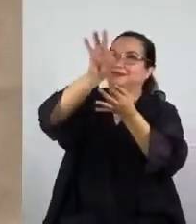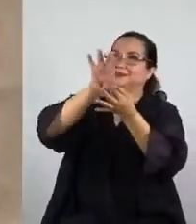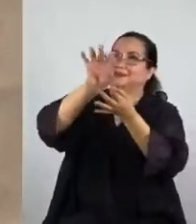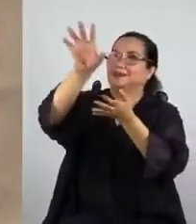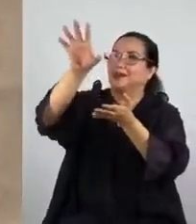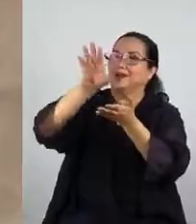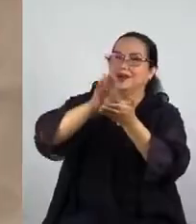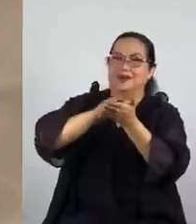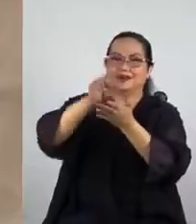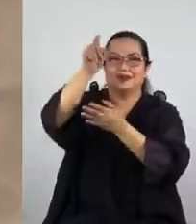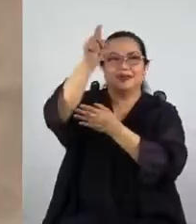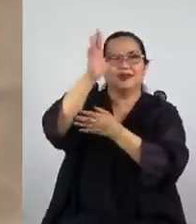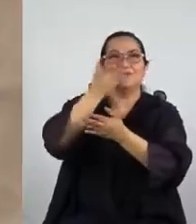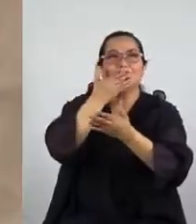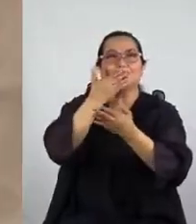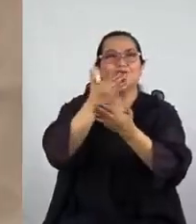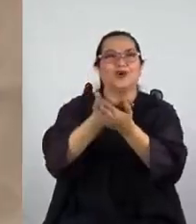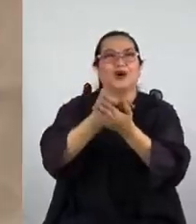pattern of godly lives.